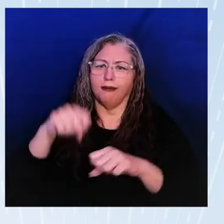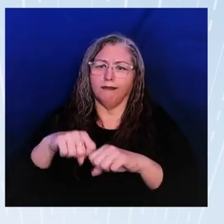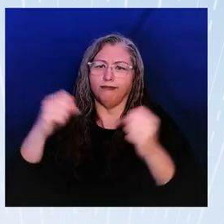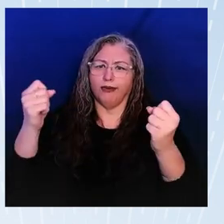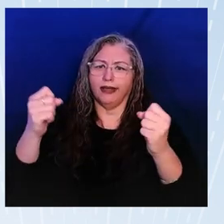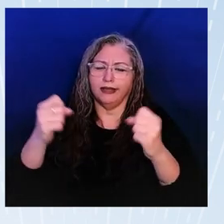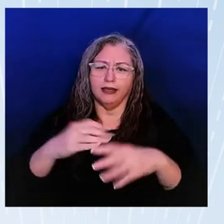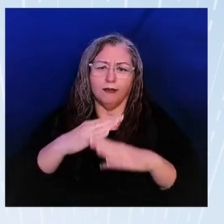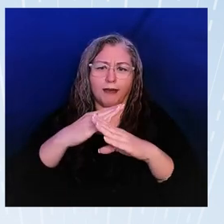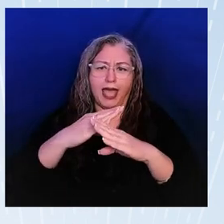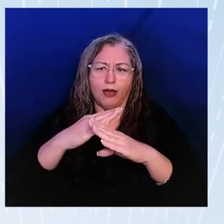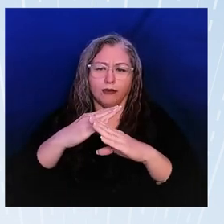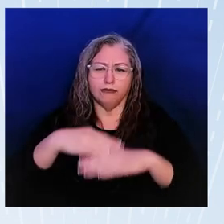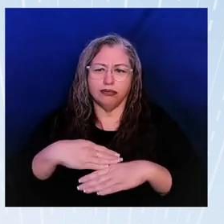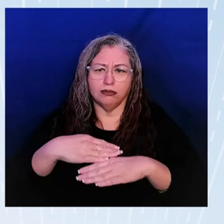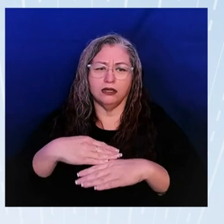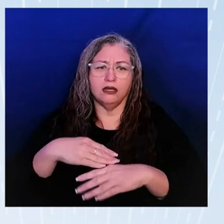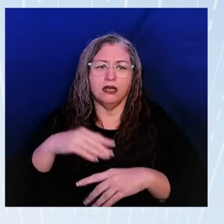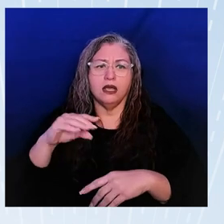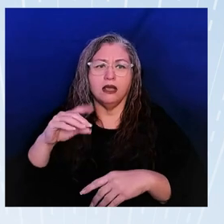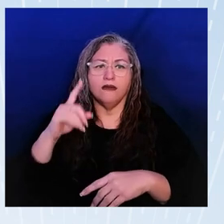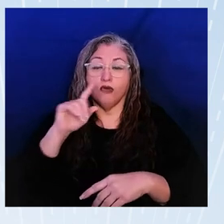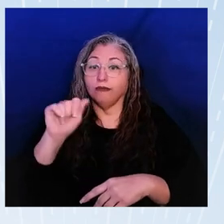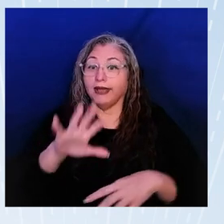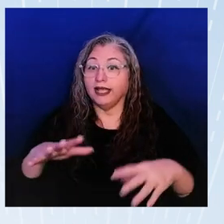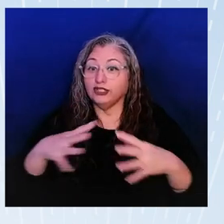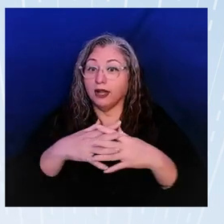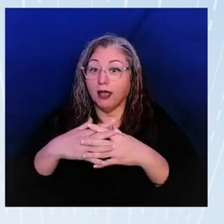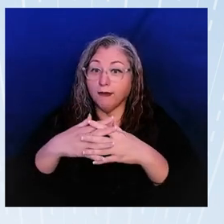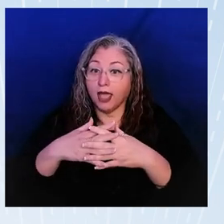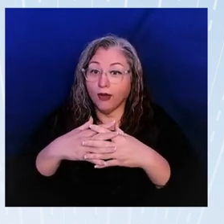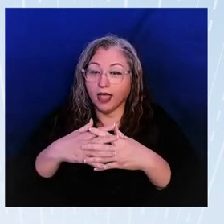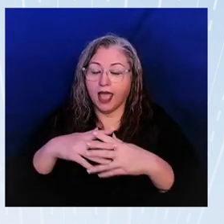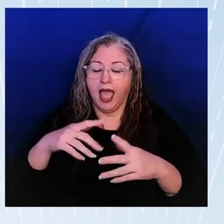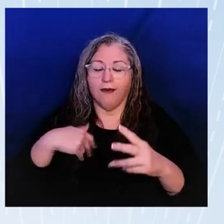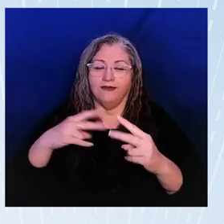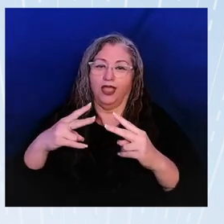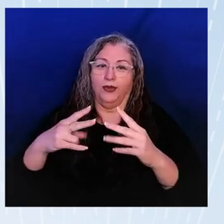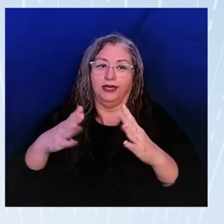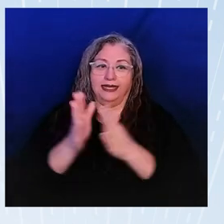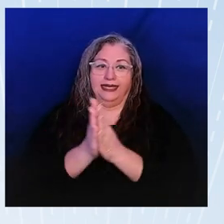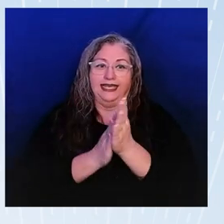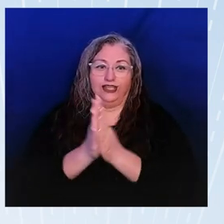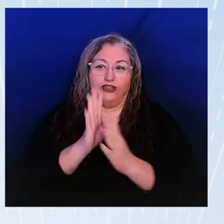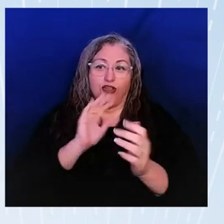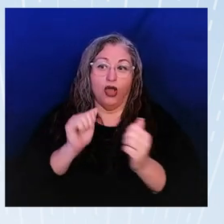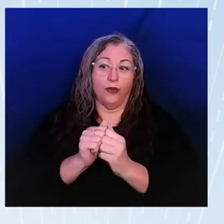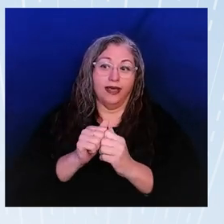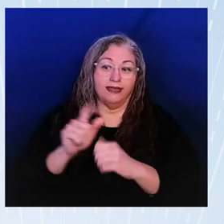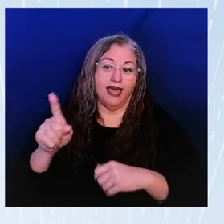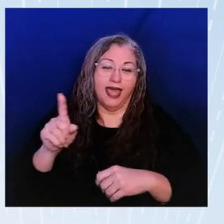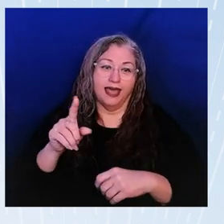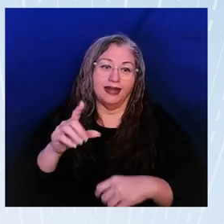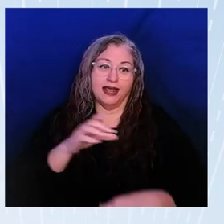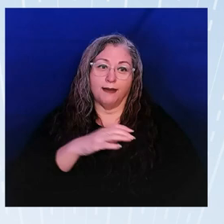barrier-breaking Oscars for Asian America, something that I'm eager to talk to our Commissioner Daniel Dae Kim